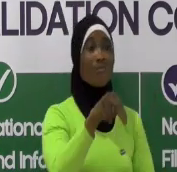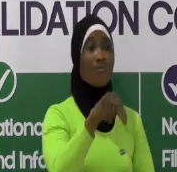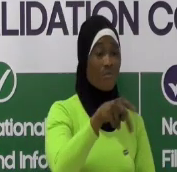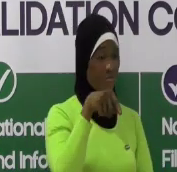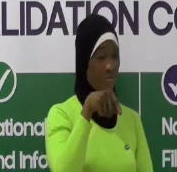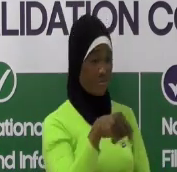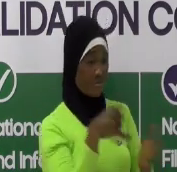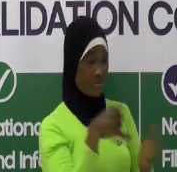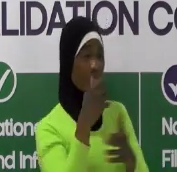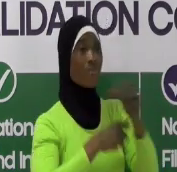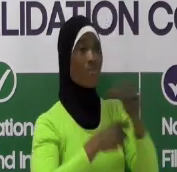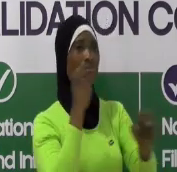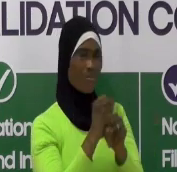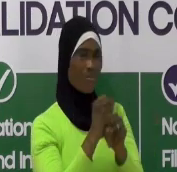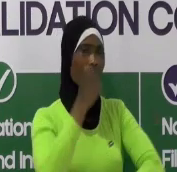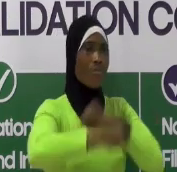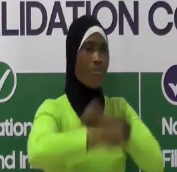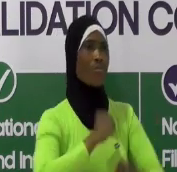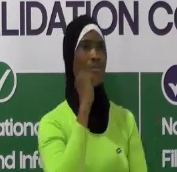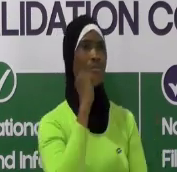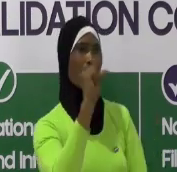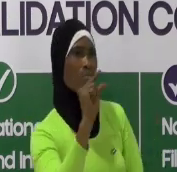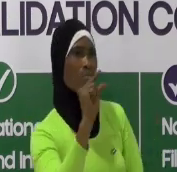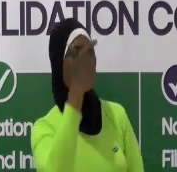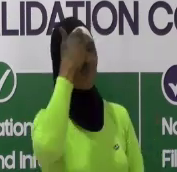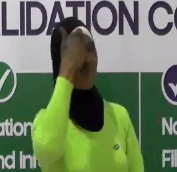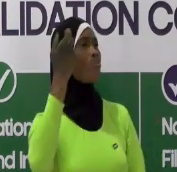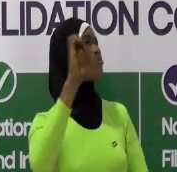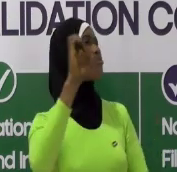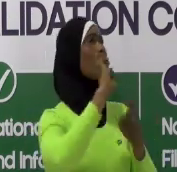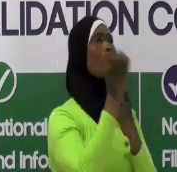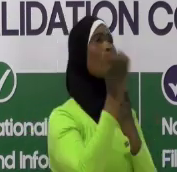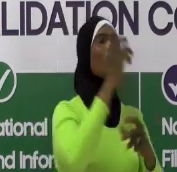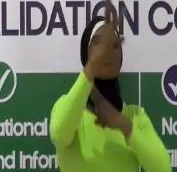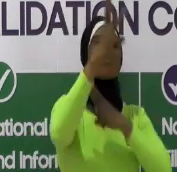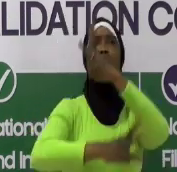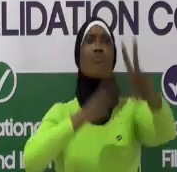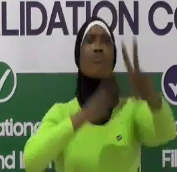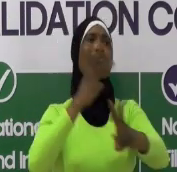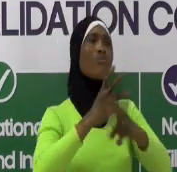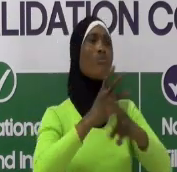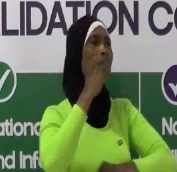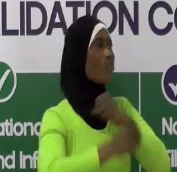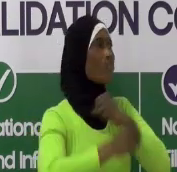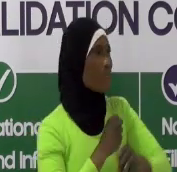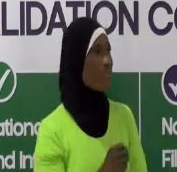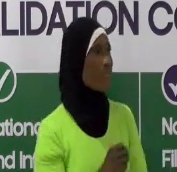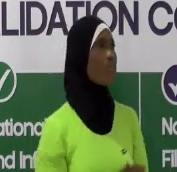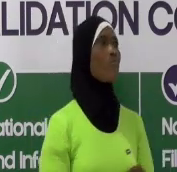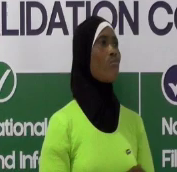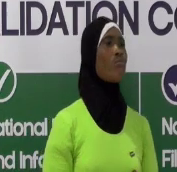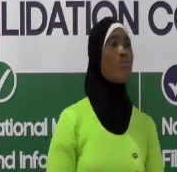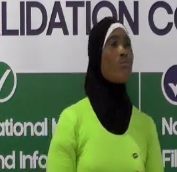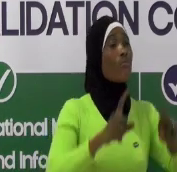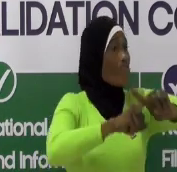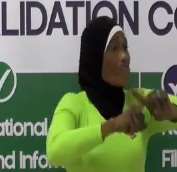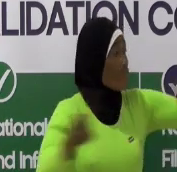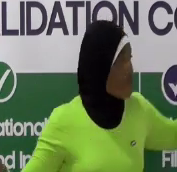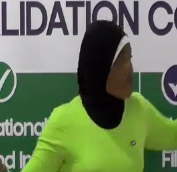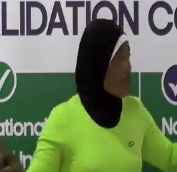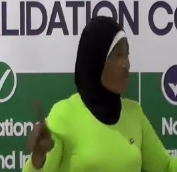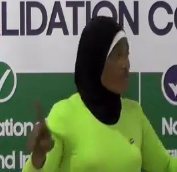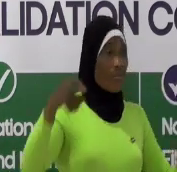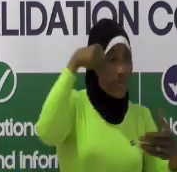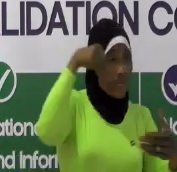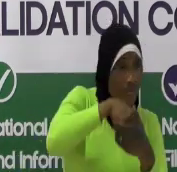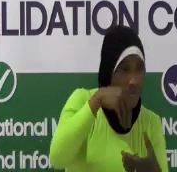bit because of the economic situation and the whole wide world. Salon struggle. But in BC, in